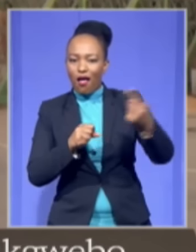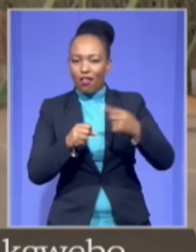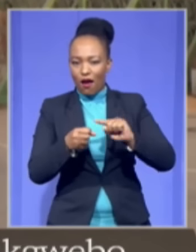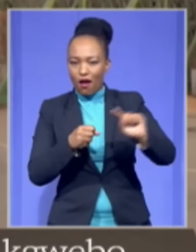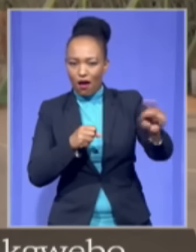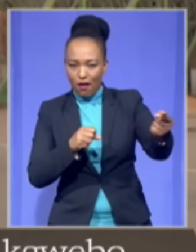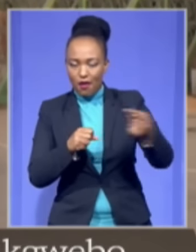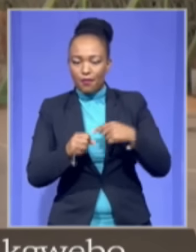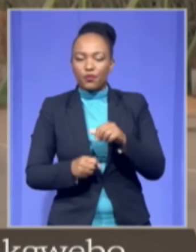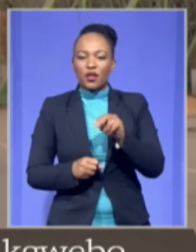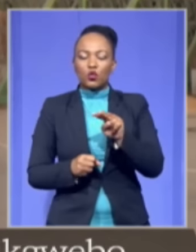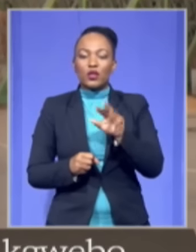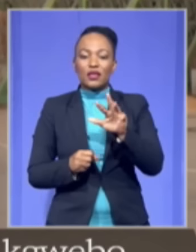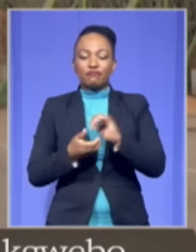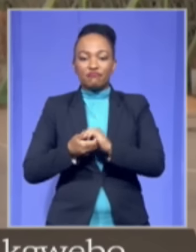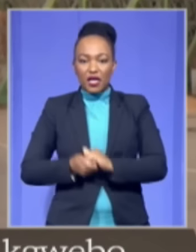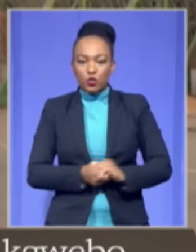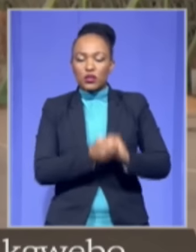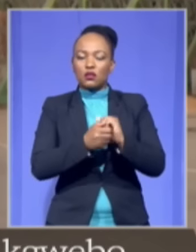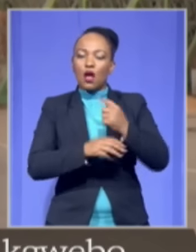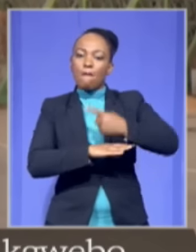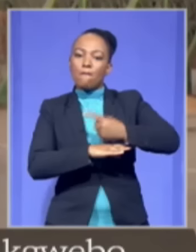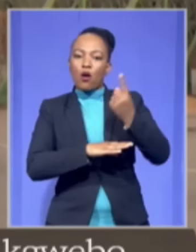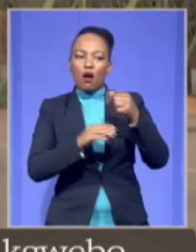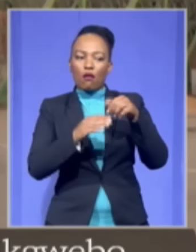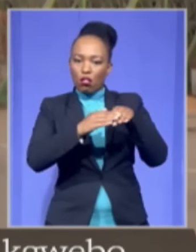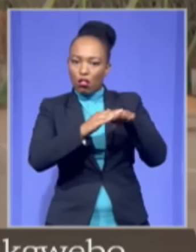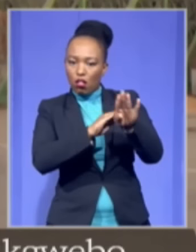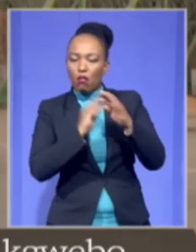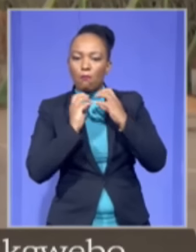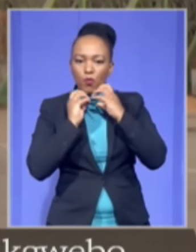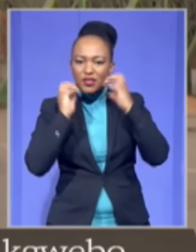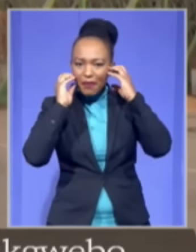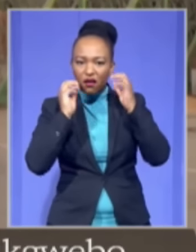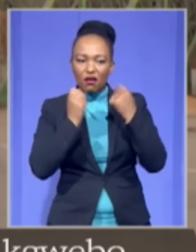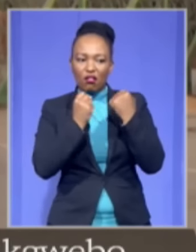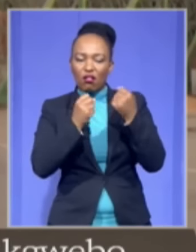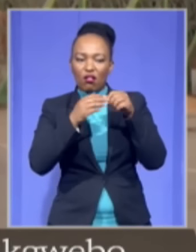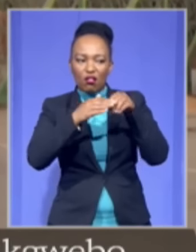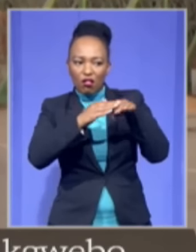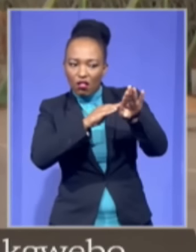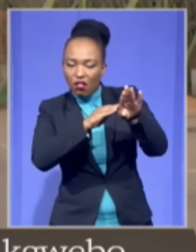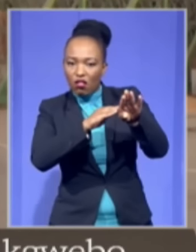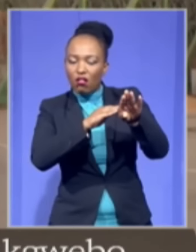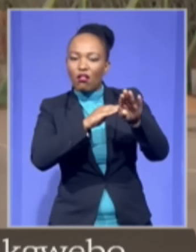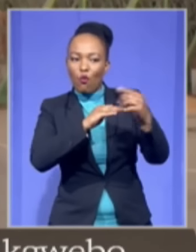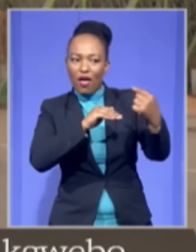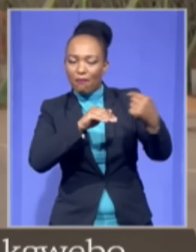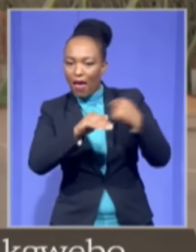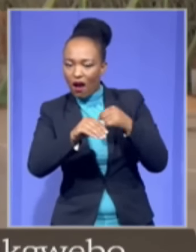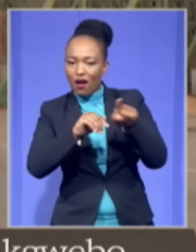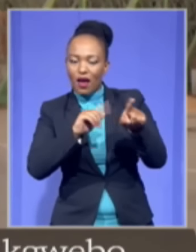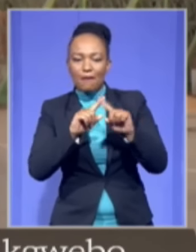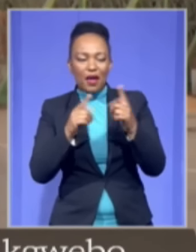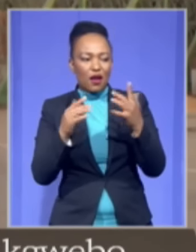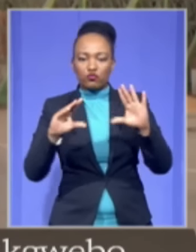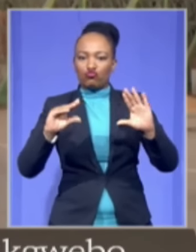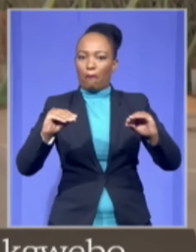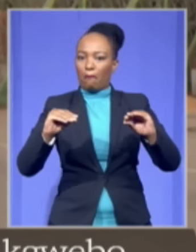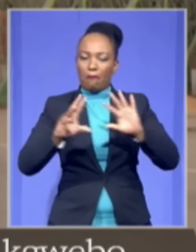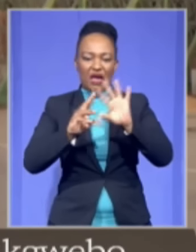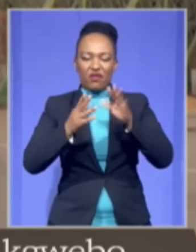29 association crossing border to Mozambique. So from now on, everything is stopped because of this border is closed